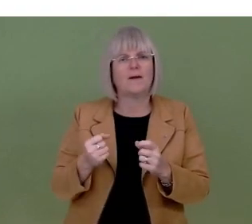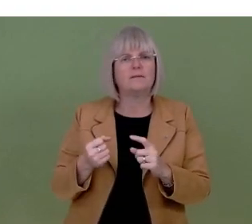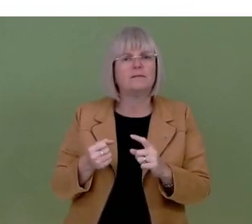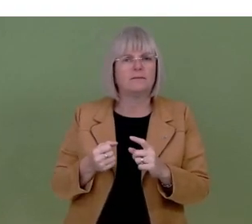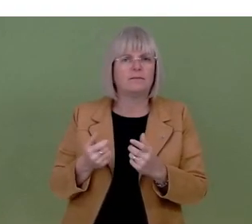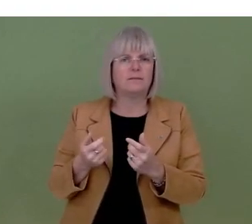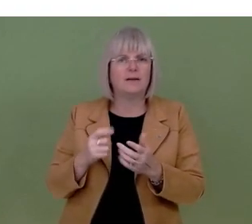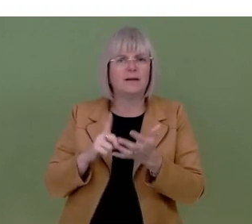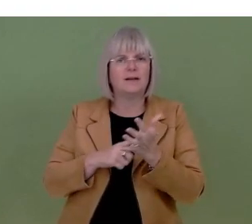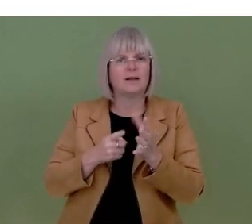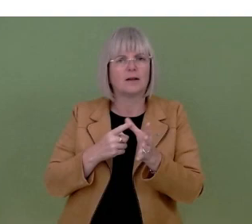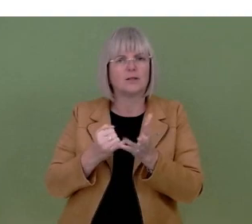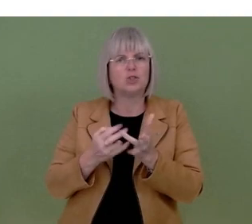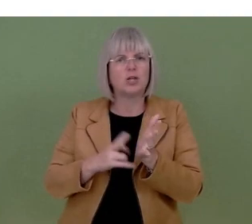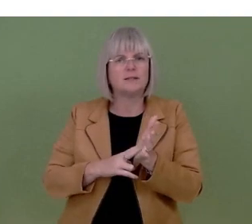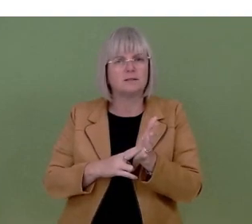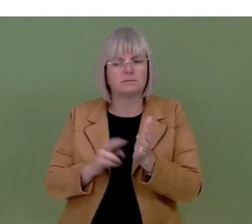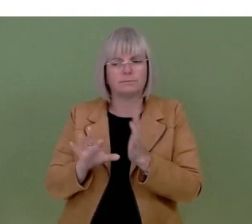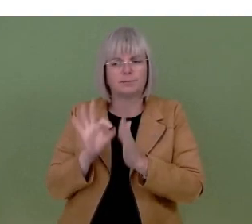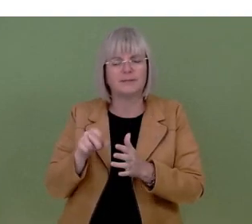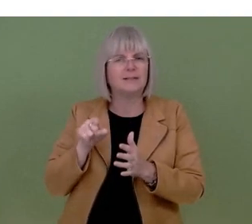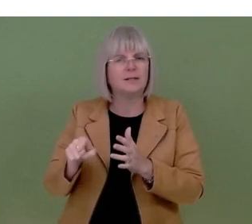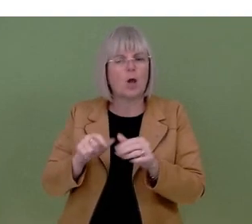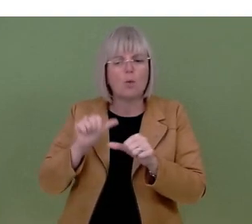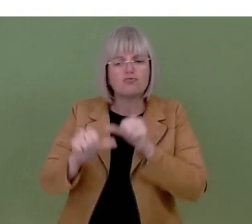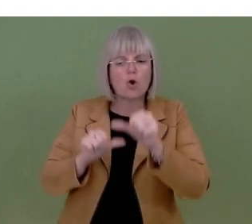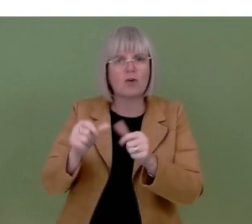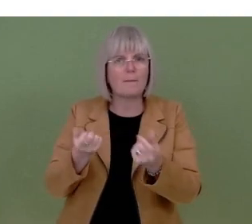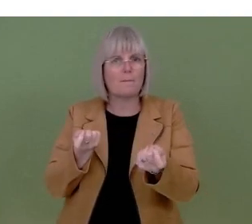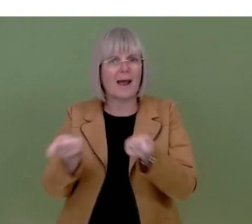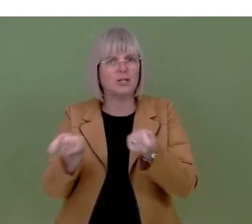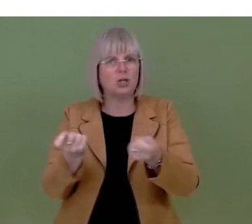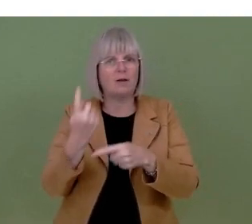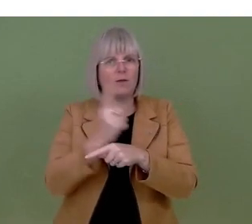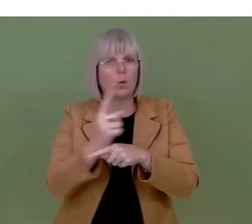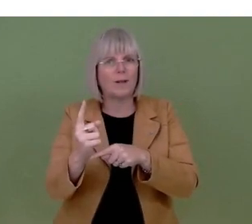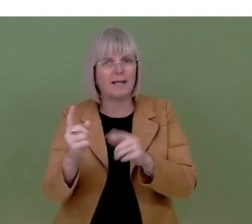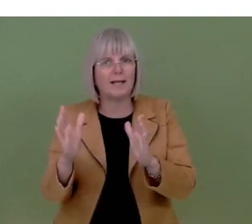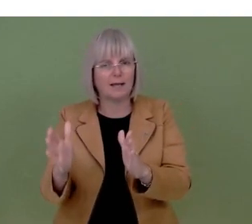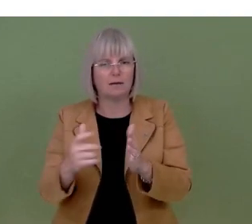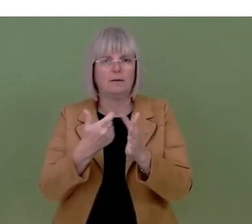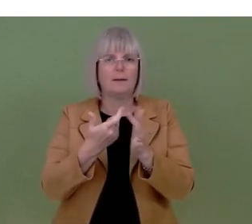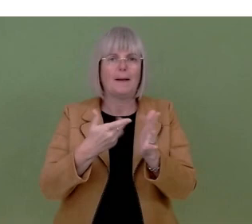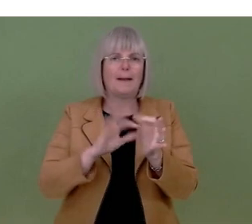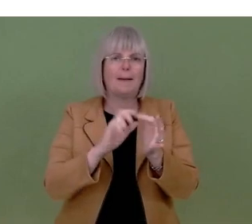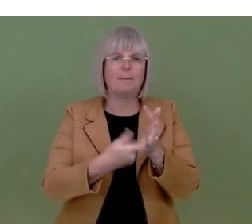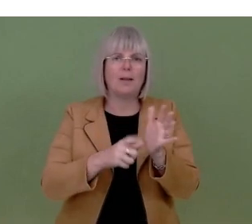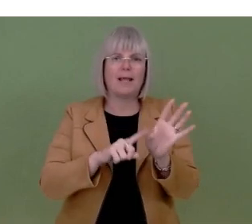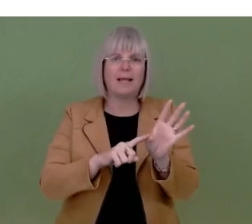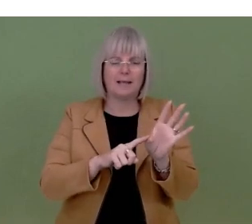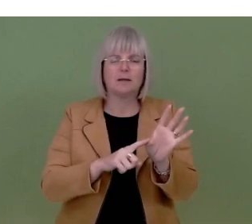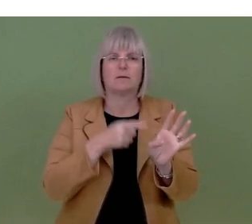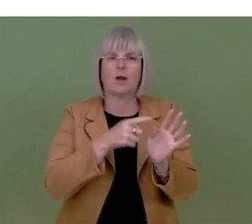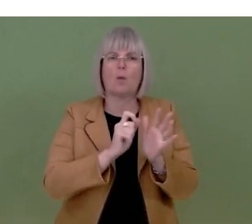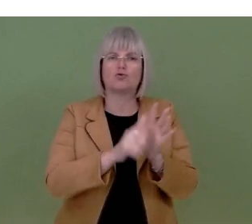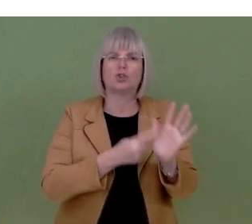out Jaislyn Stoneham, who's been programme manager for the week, and Kimberly Blakemore, who has been project